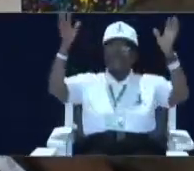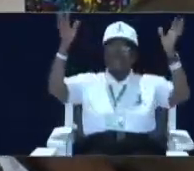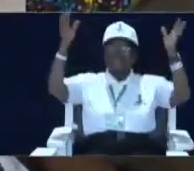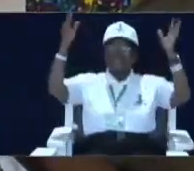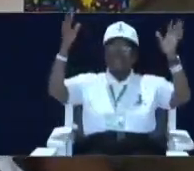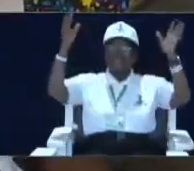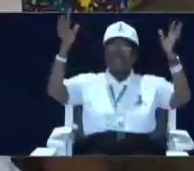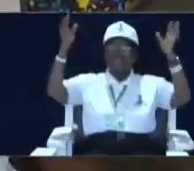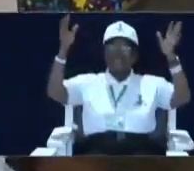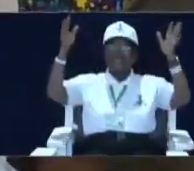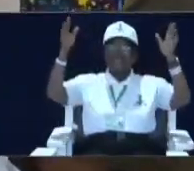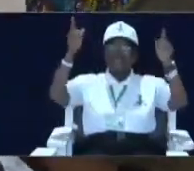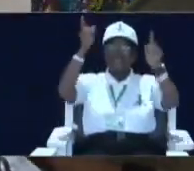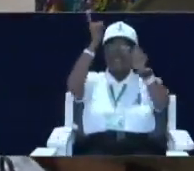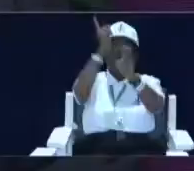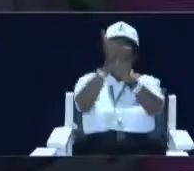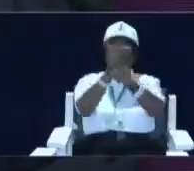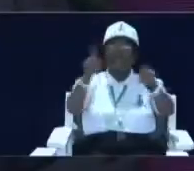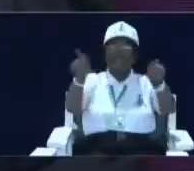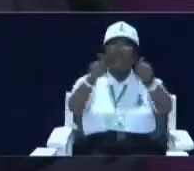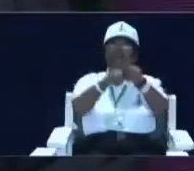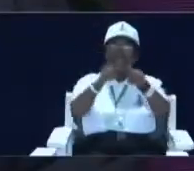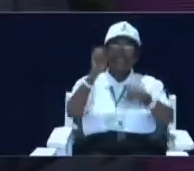It's just like he said,